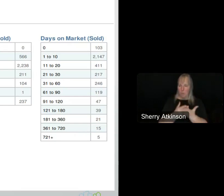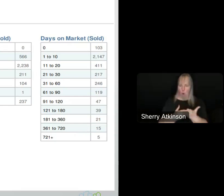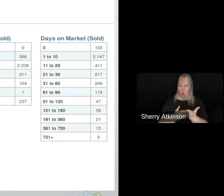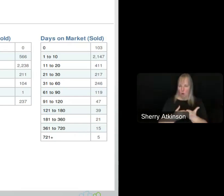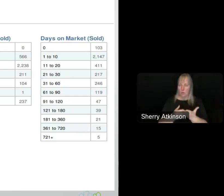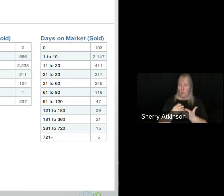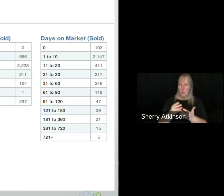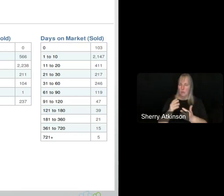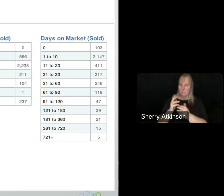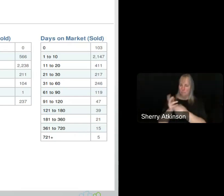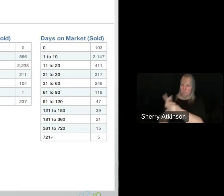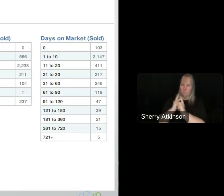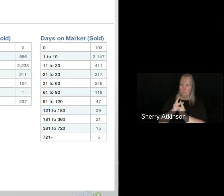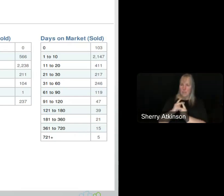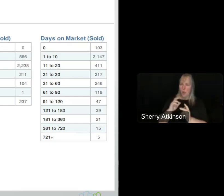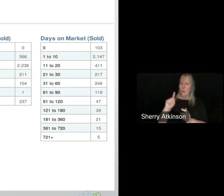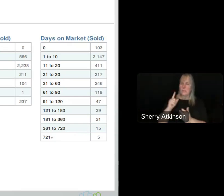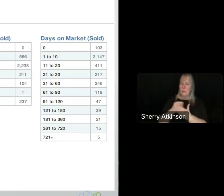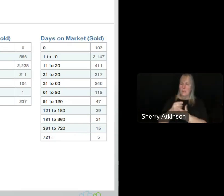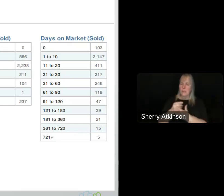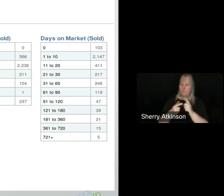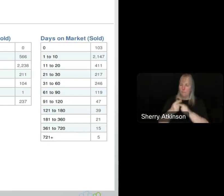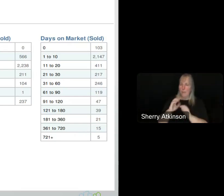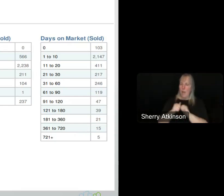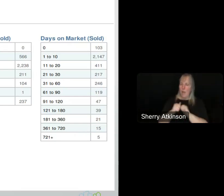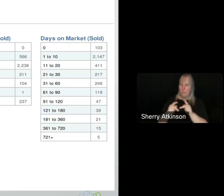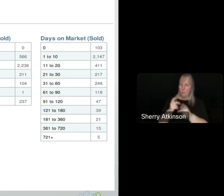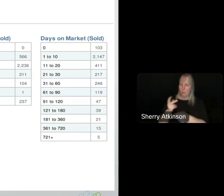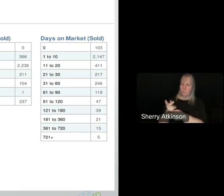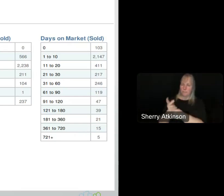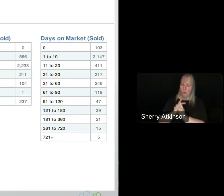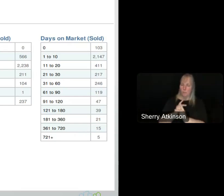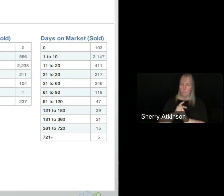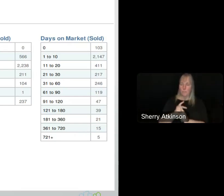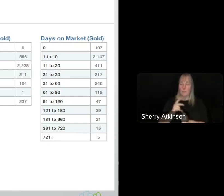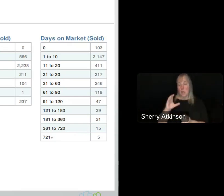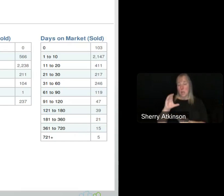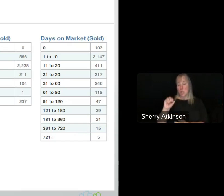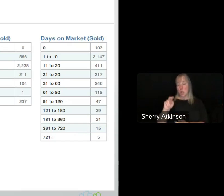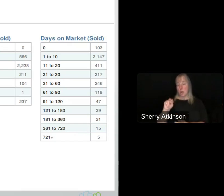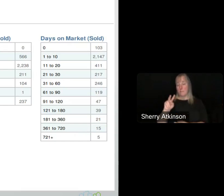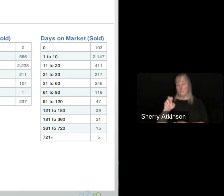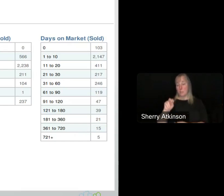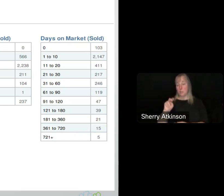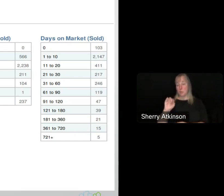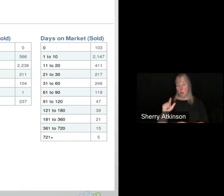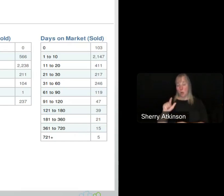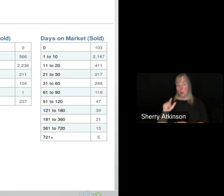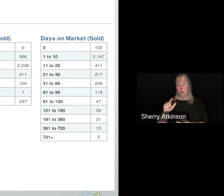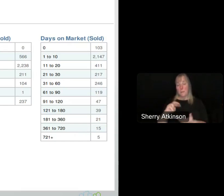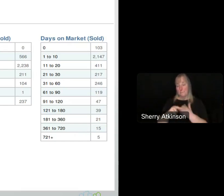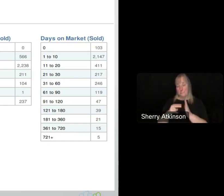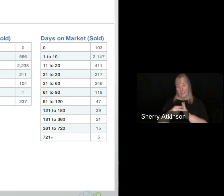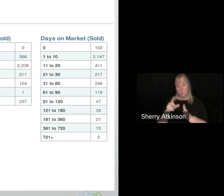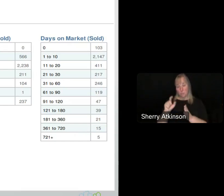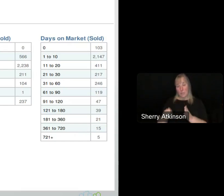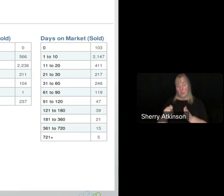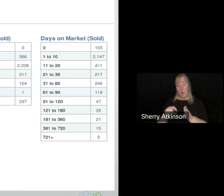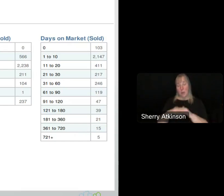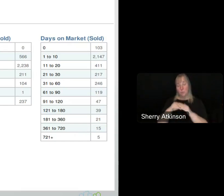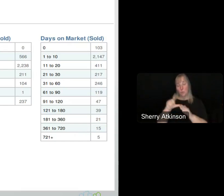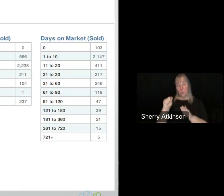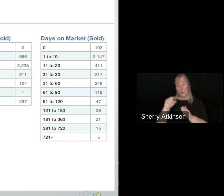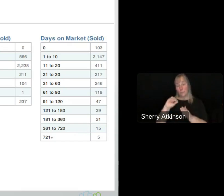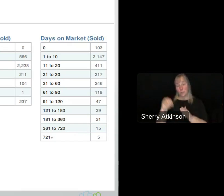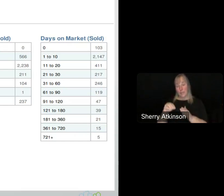these purchases nowadays? Conventional financing means you're going to probably have up to 20% down payment. But this is for